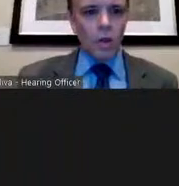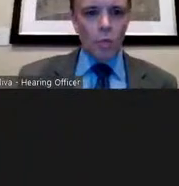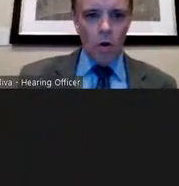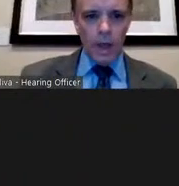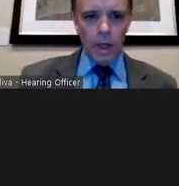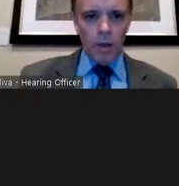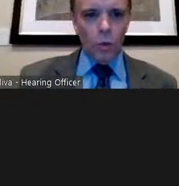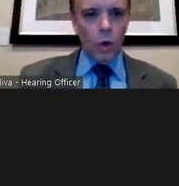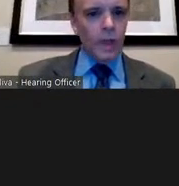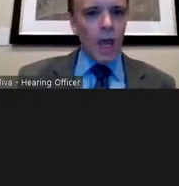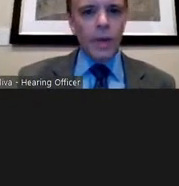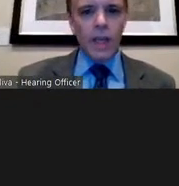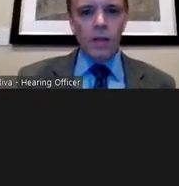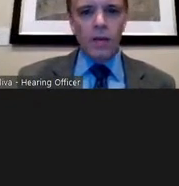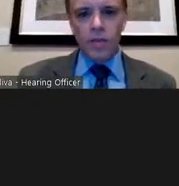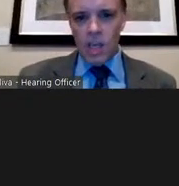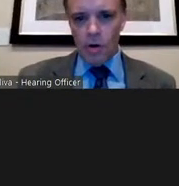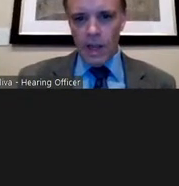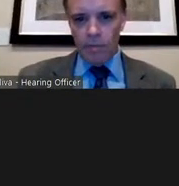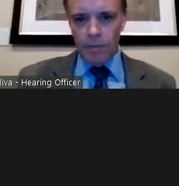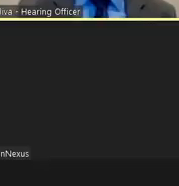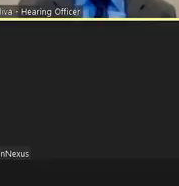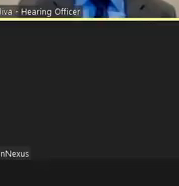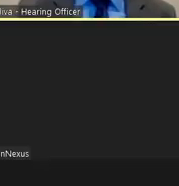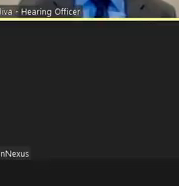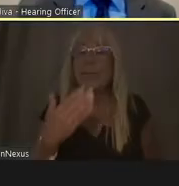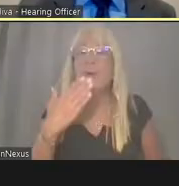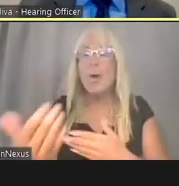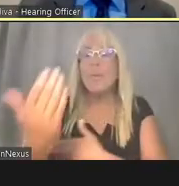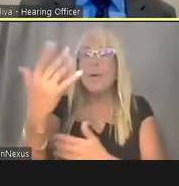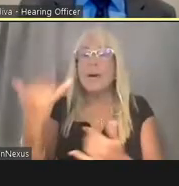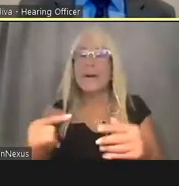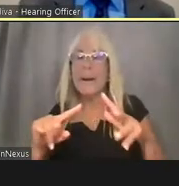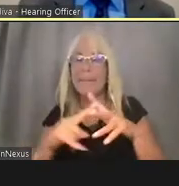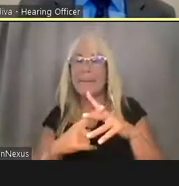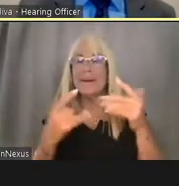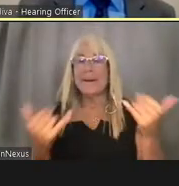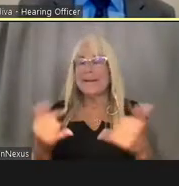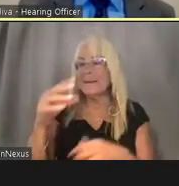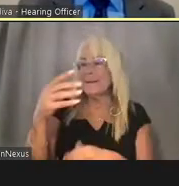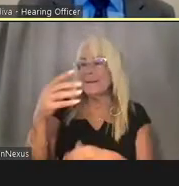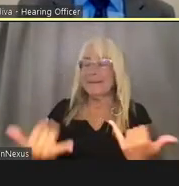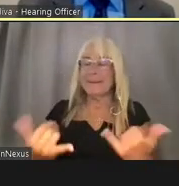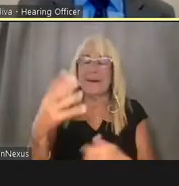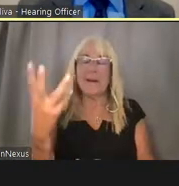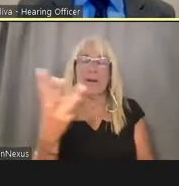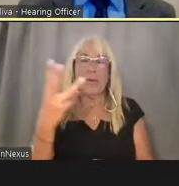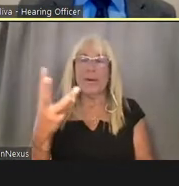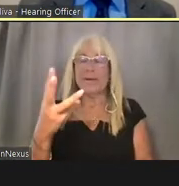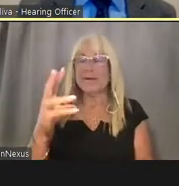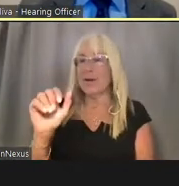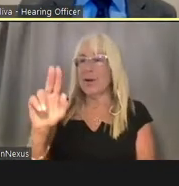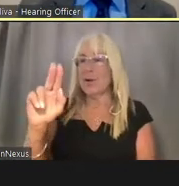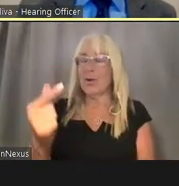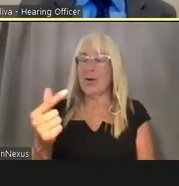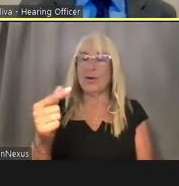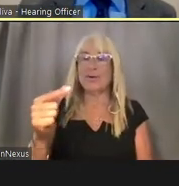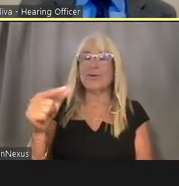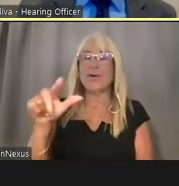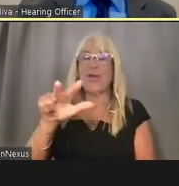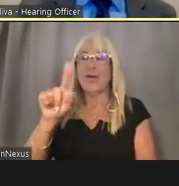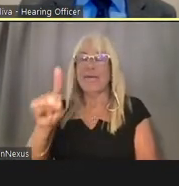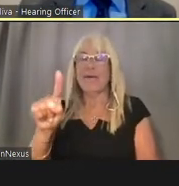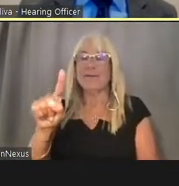good morning we will now begin the hearing today is Wednesday August 31st 2022 and the time is